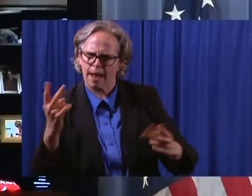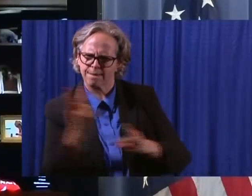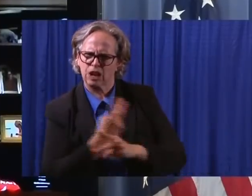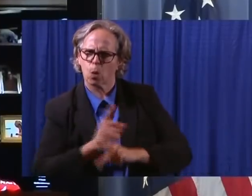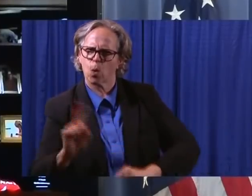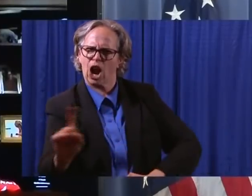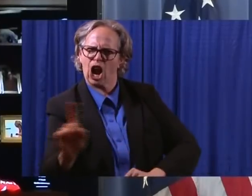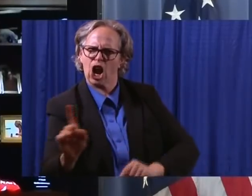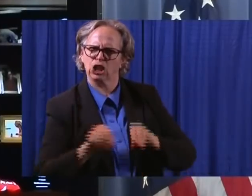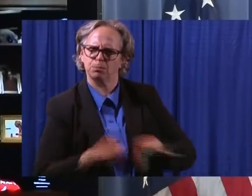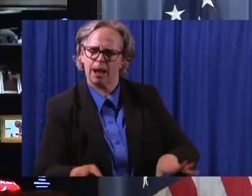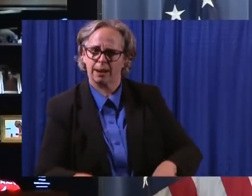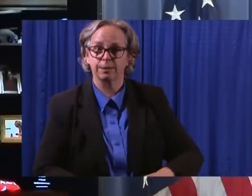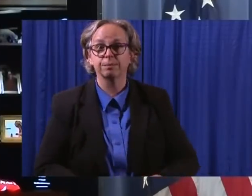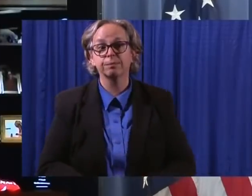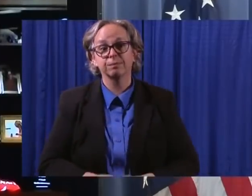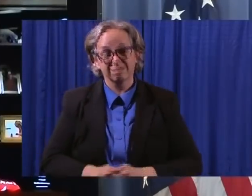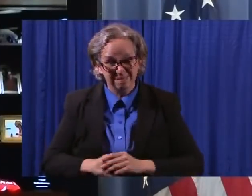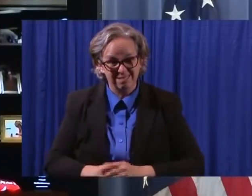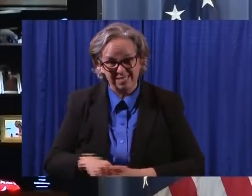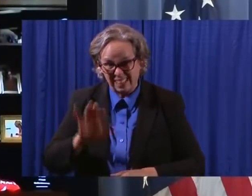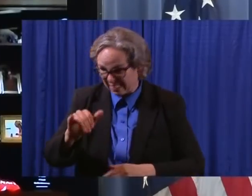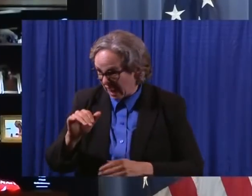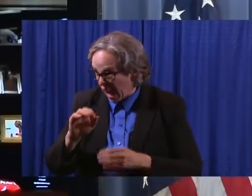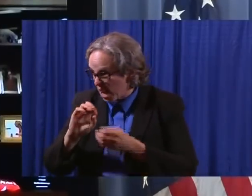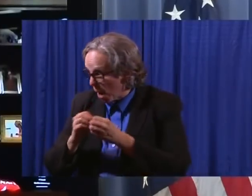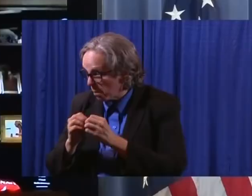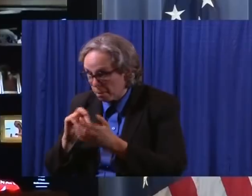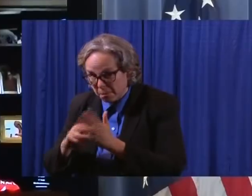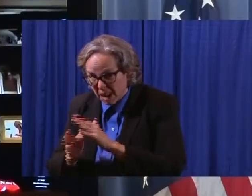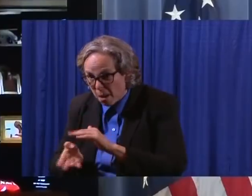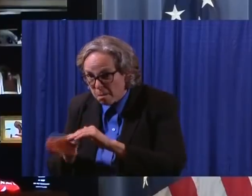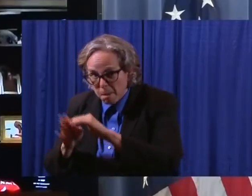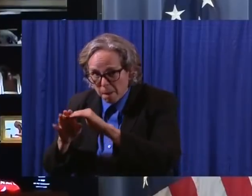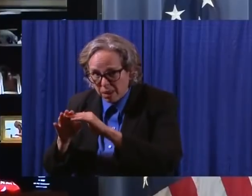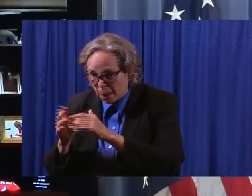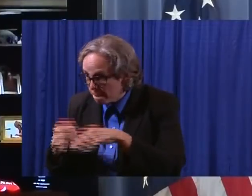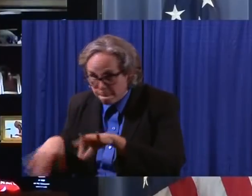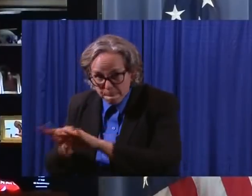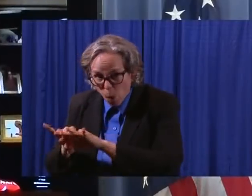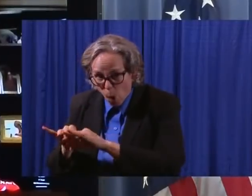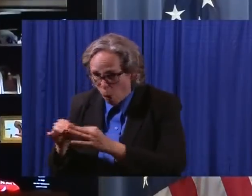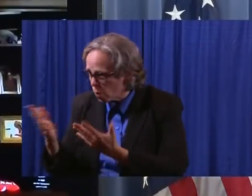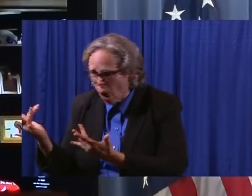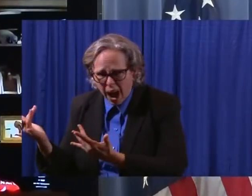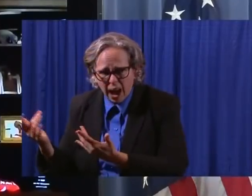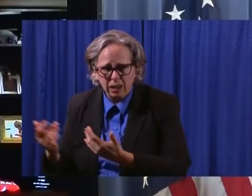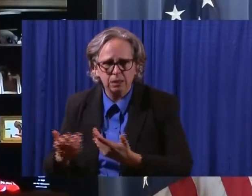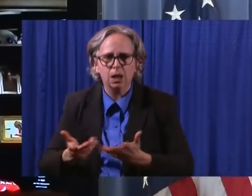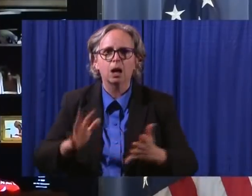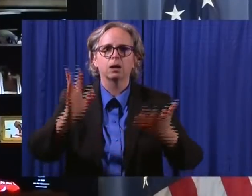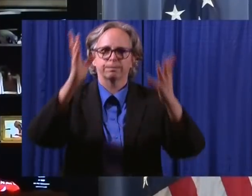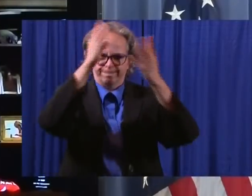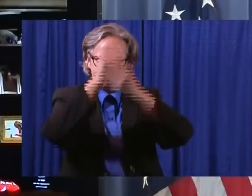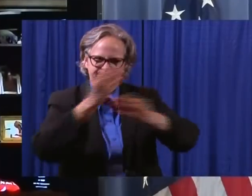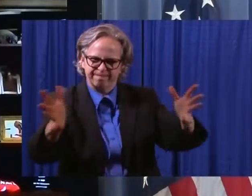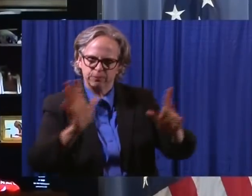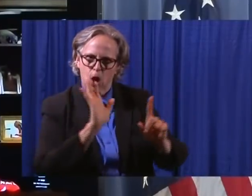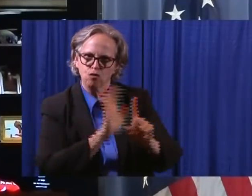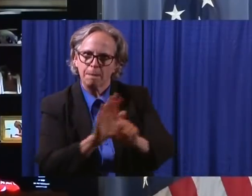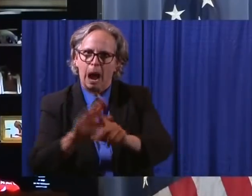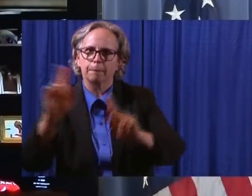also reminds us that about the importance of maintaining safety measures so that we can prevent the spread of this virus in our